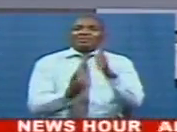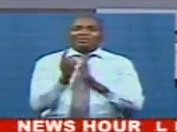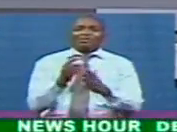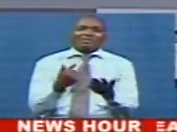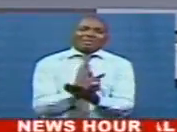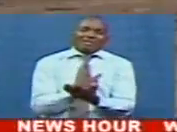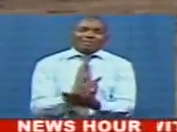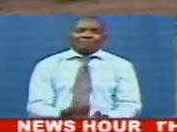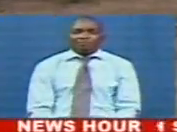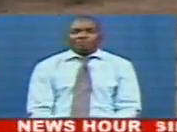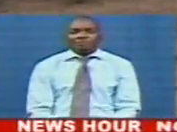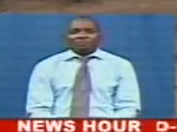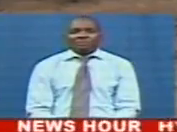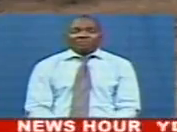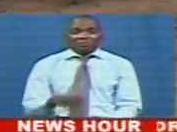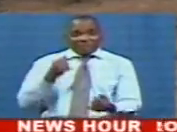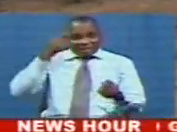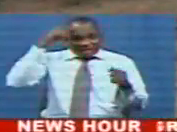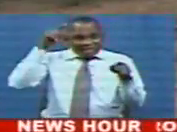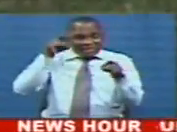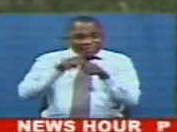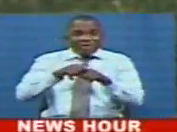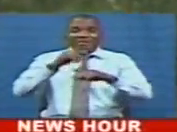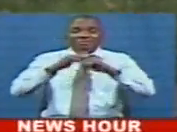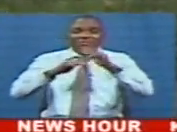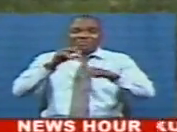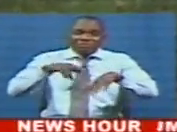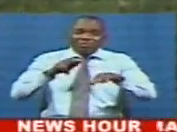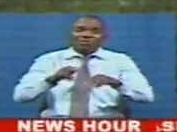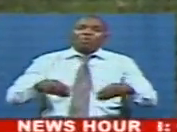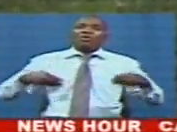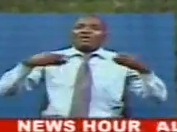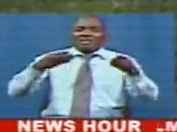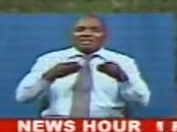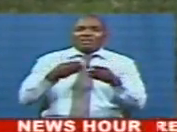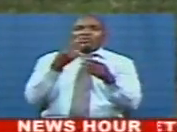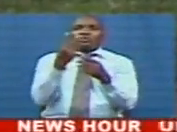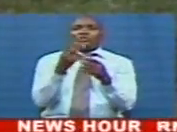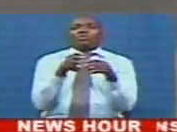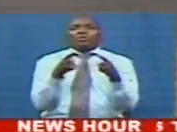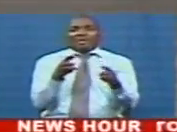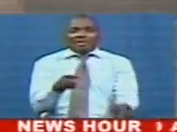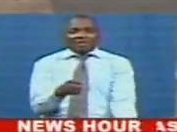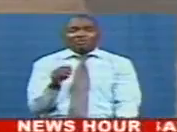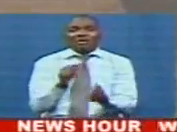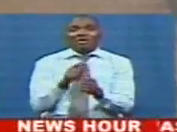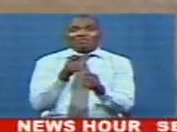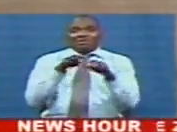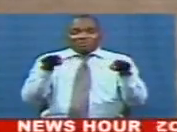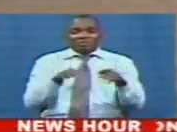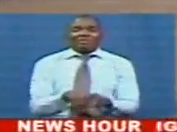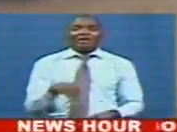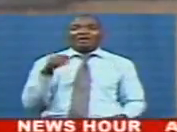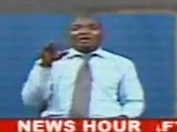country. Under this agreement, the infrastructure will be provided in two phases. Under Phase 1,